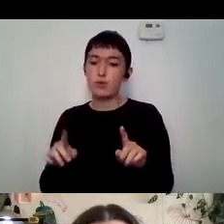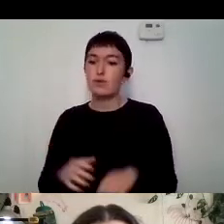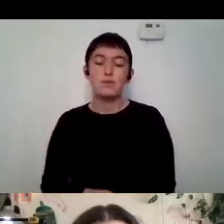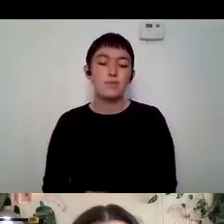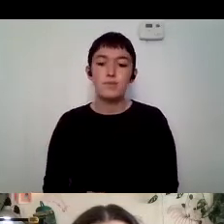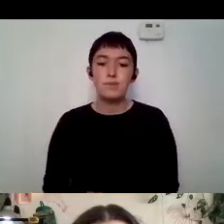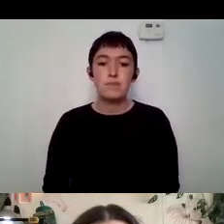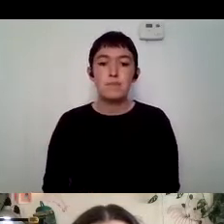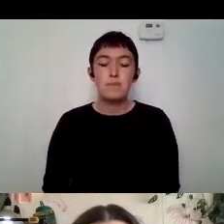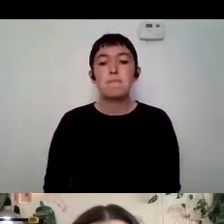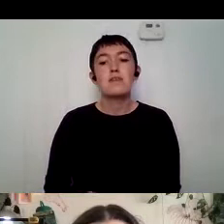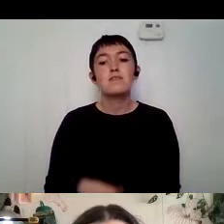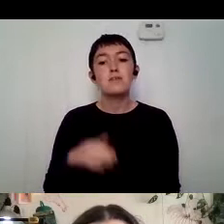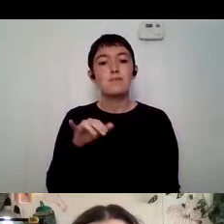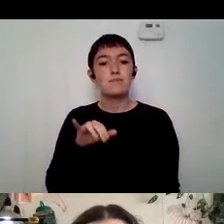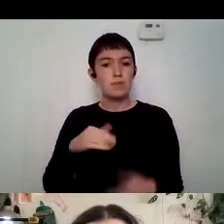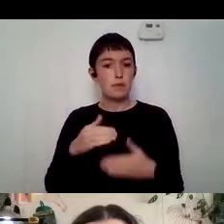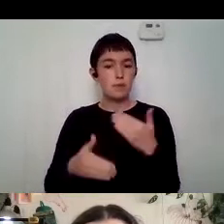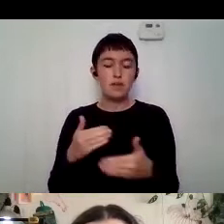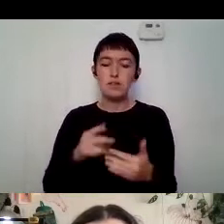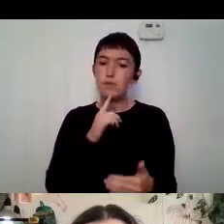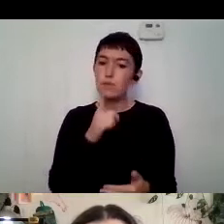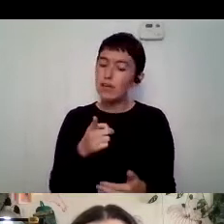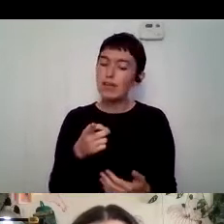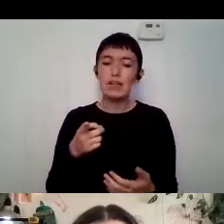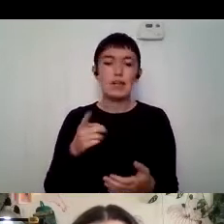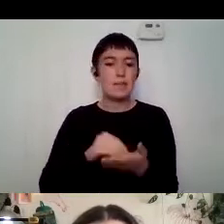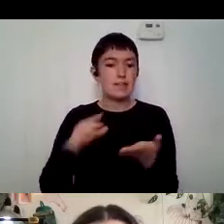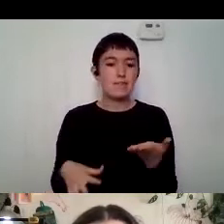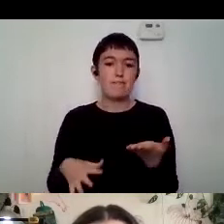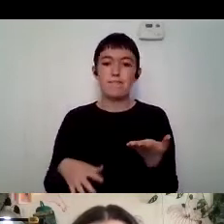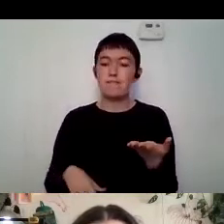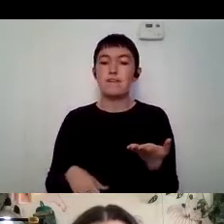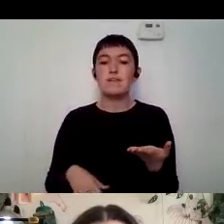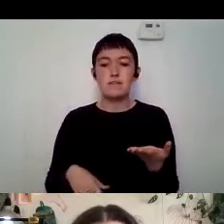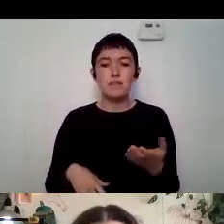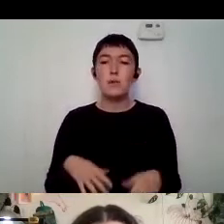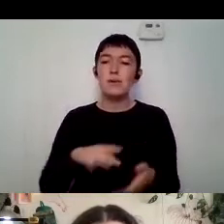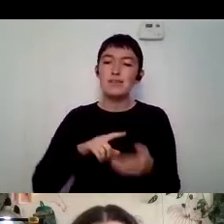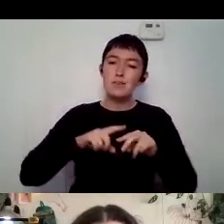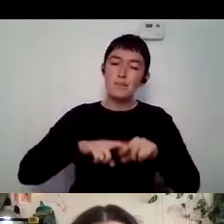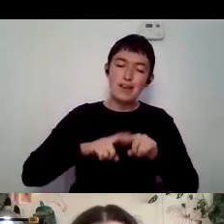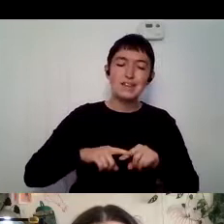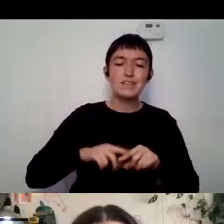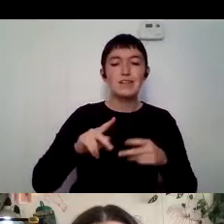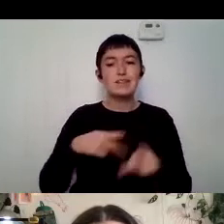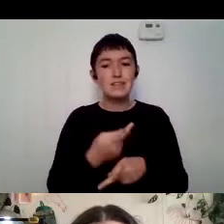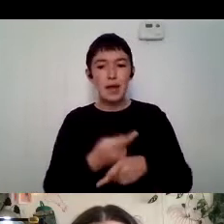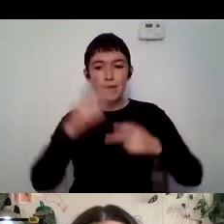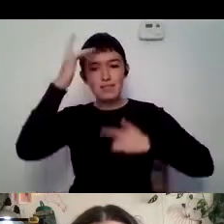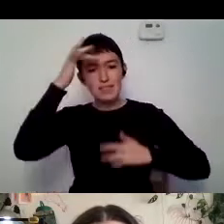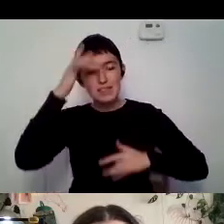leads to a process which is extremely expensive. And it of course depends on the type of disease, the type of